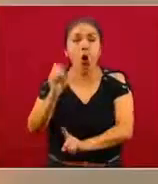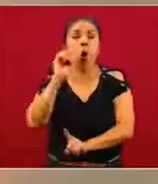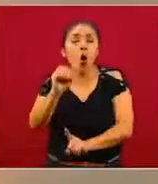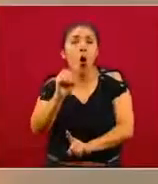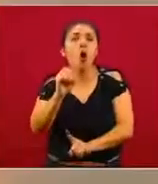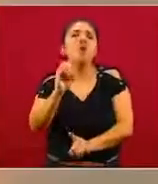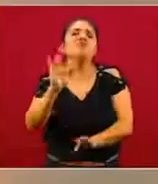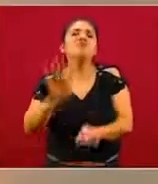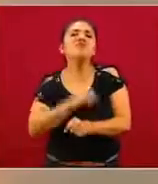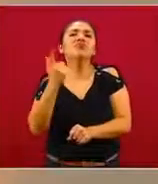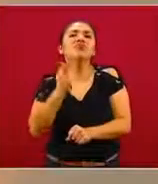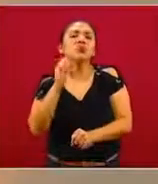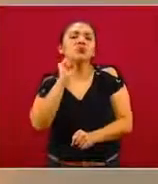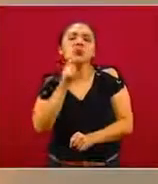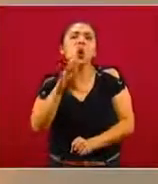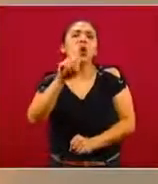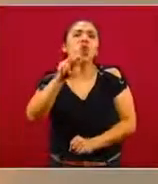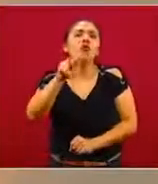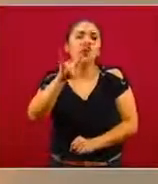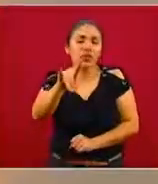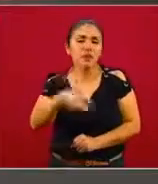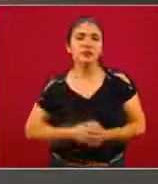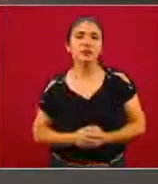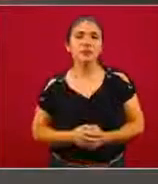well as indirectly.